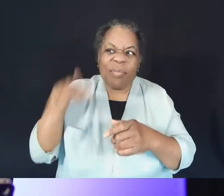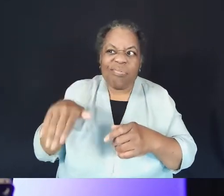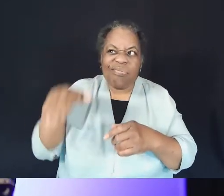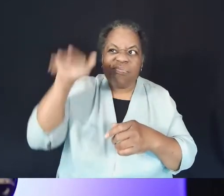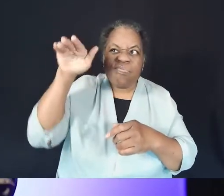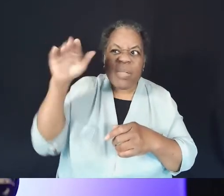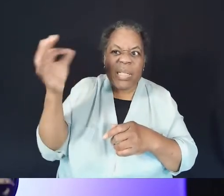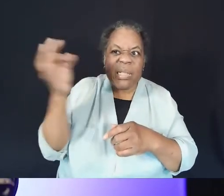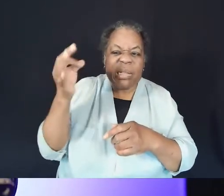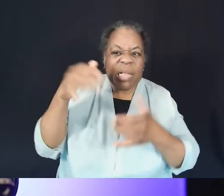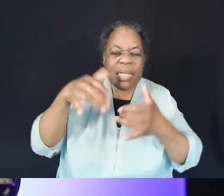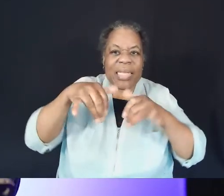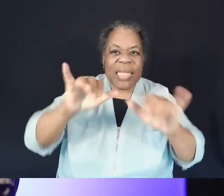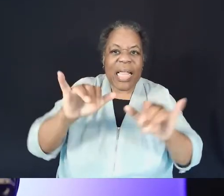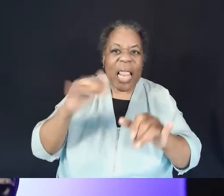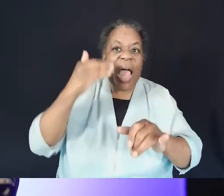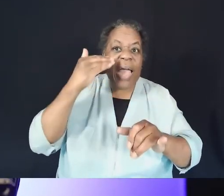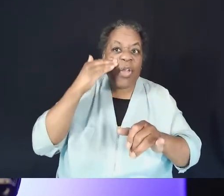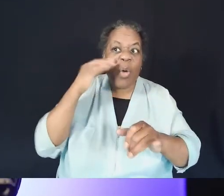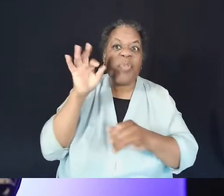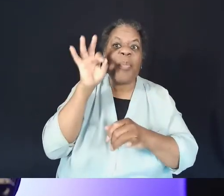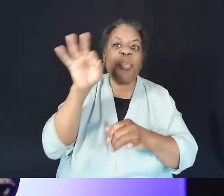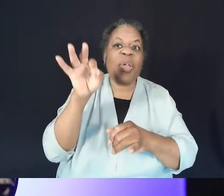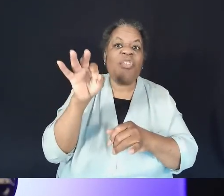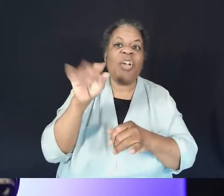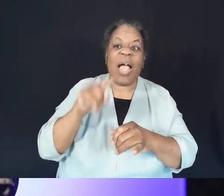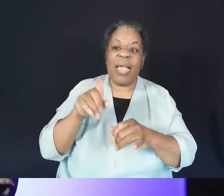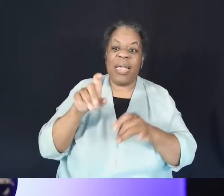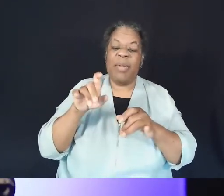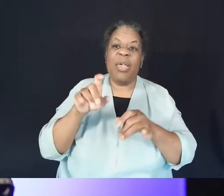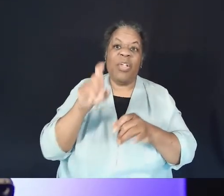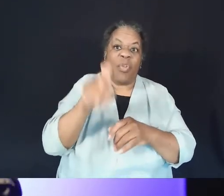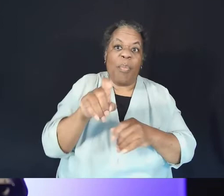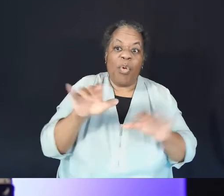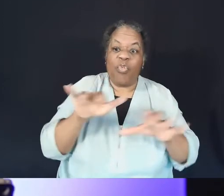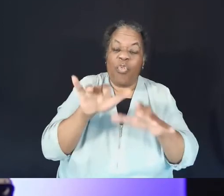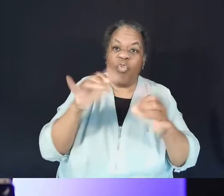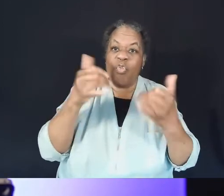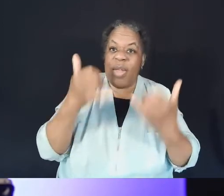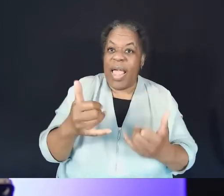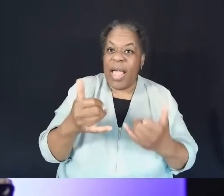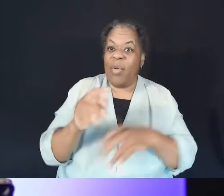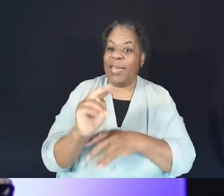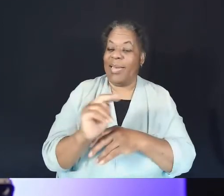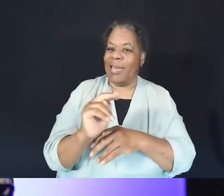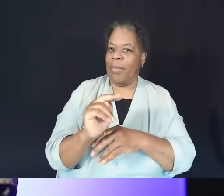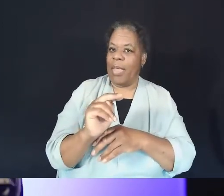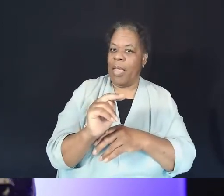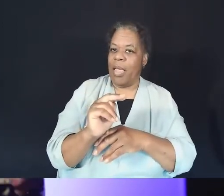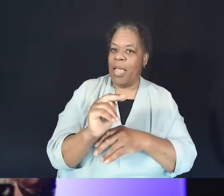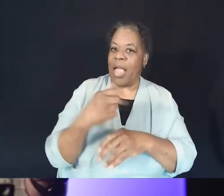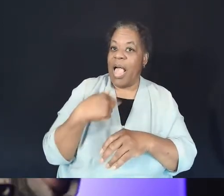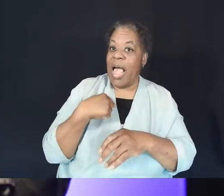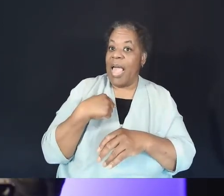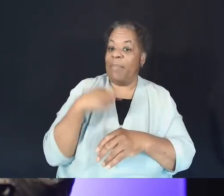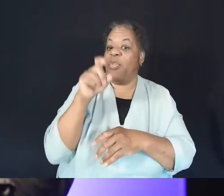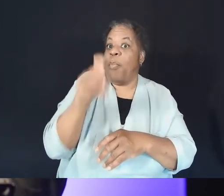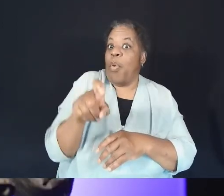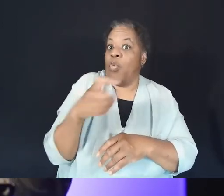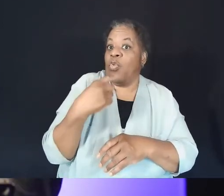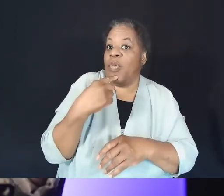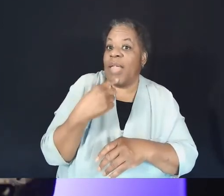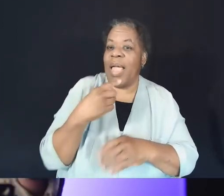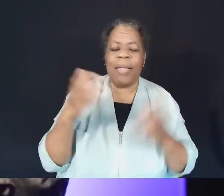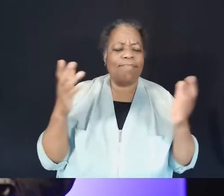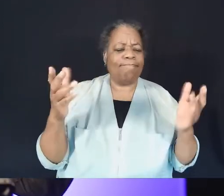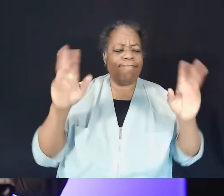I know as a preacher what I'm supposed to do right now at this juncture in Nehemiah 2. I'm supposed to say, just as God